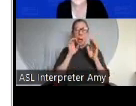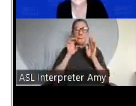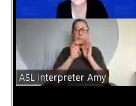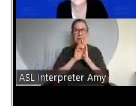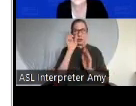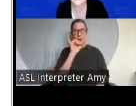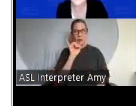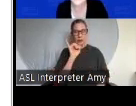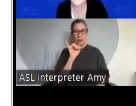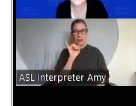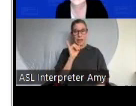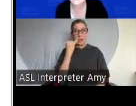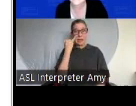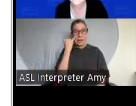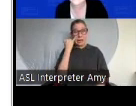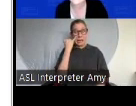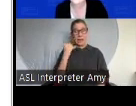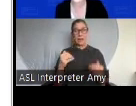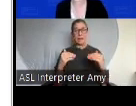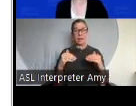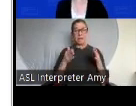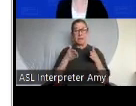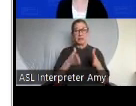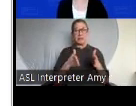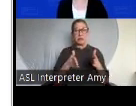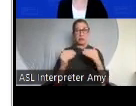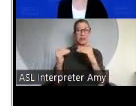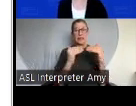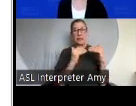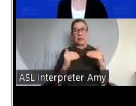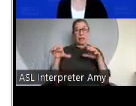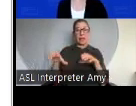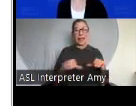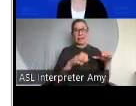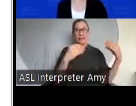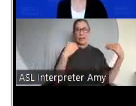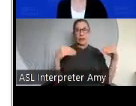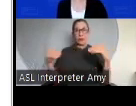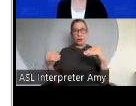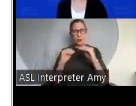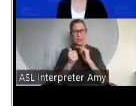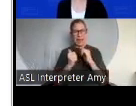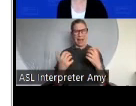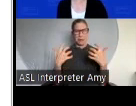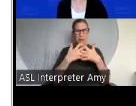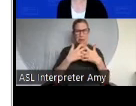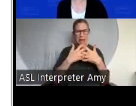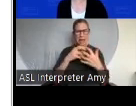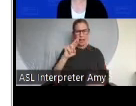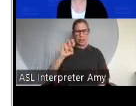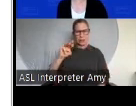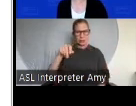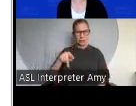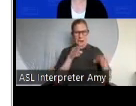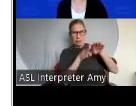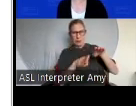if there's some form of like street level activity or storefronts, and I'm not quite sure how that would work with a ramp structure because it's not necessarily